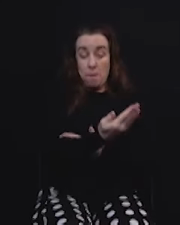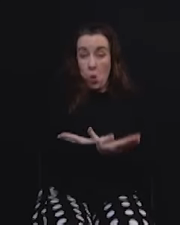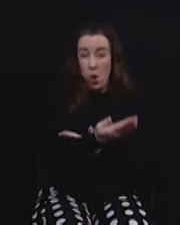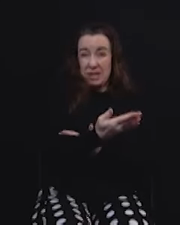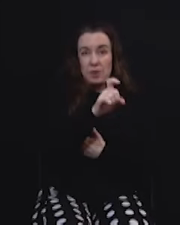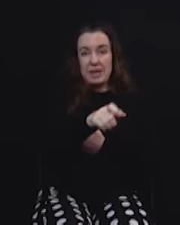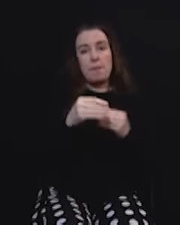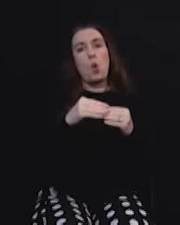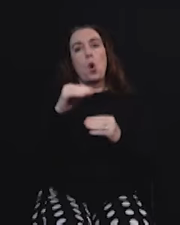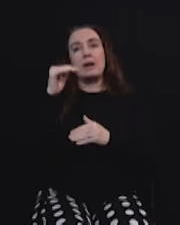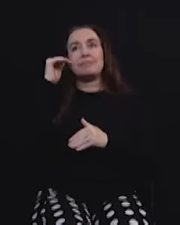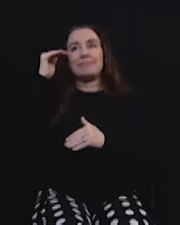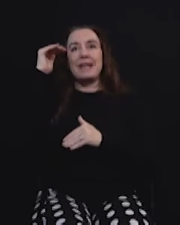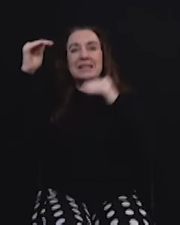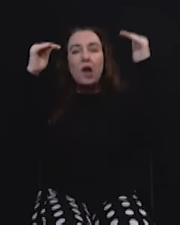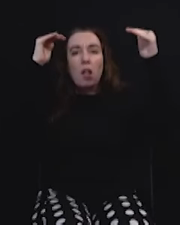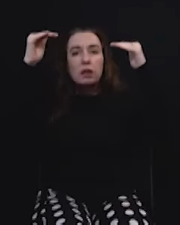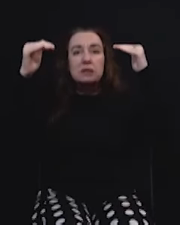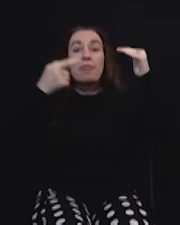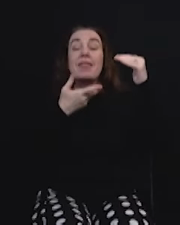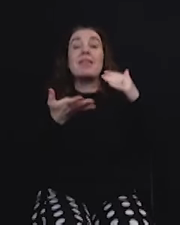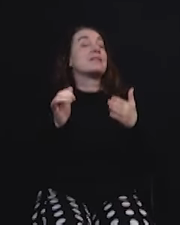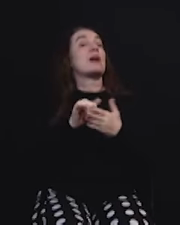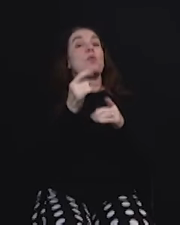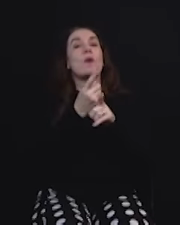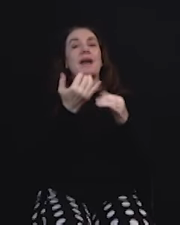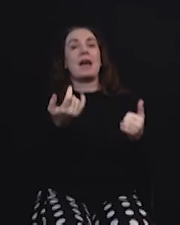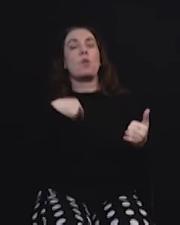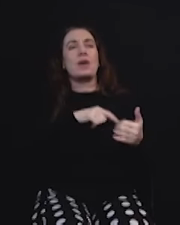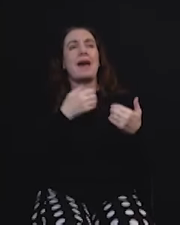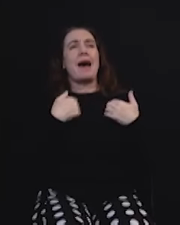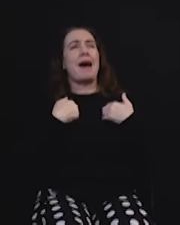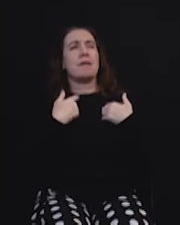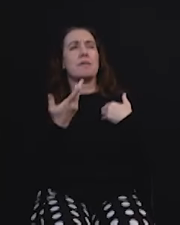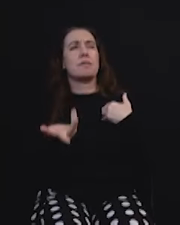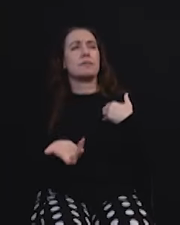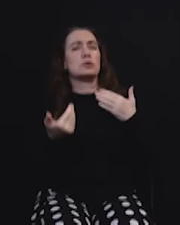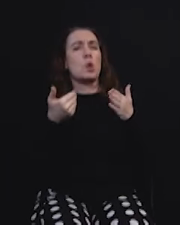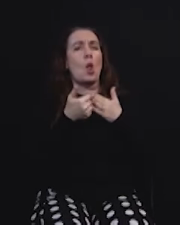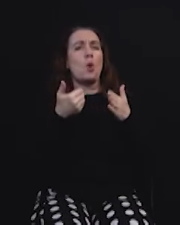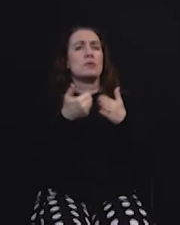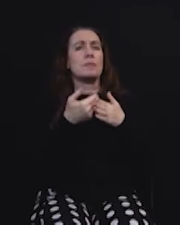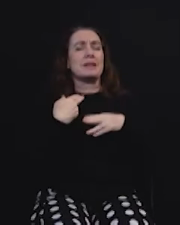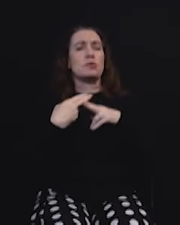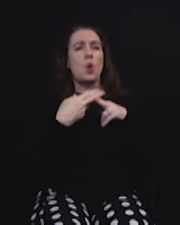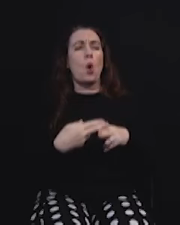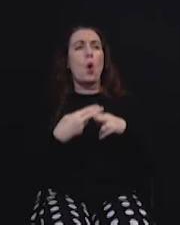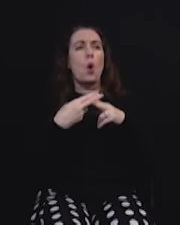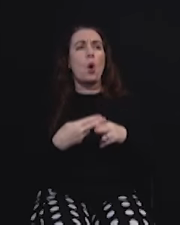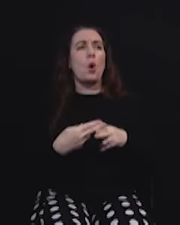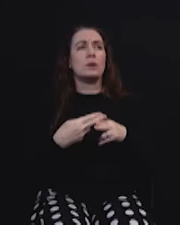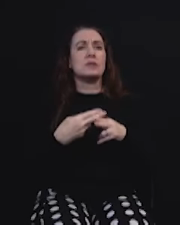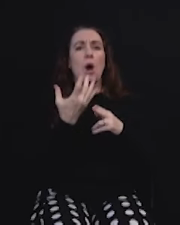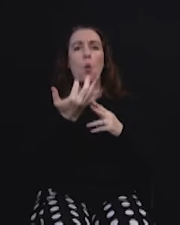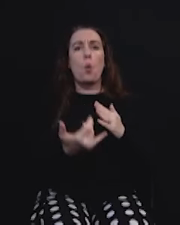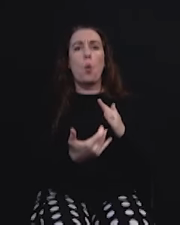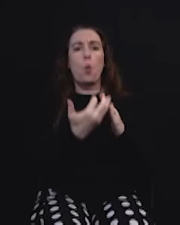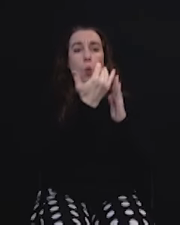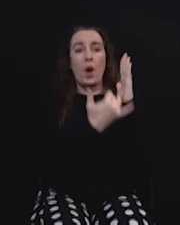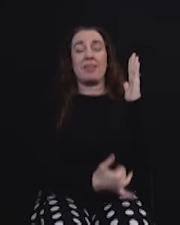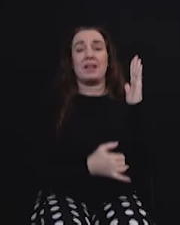more adults. Like I said, this is the thing. Right now, we have what's close to being called a wait list for